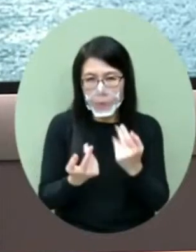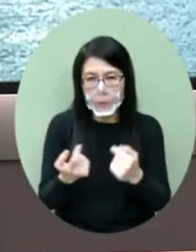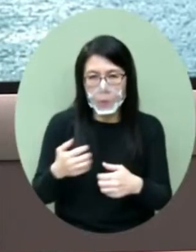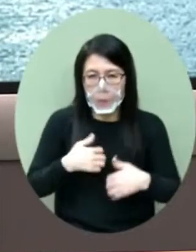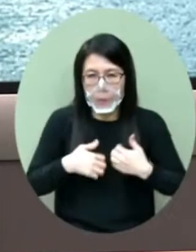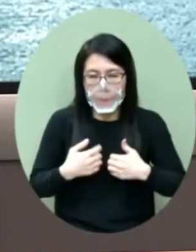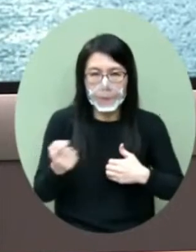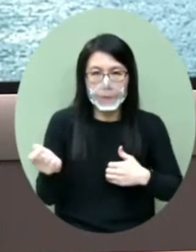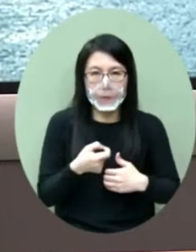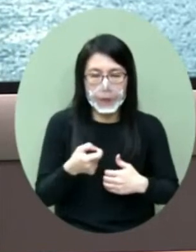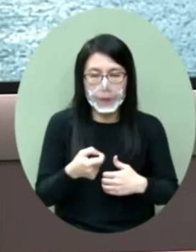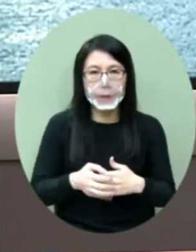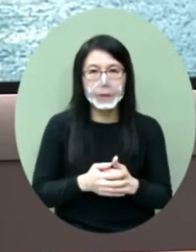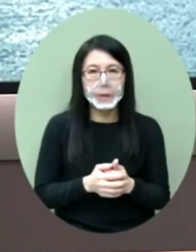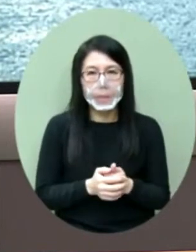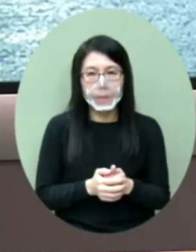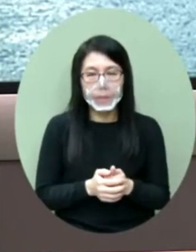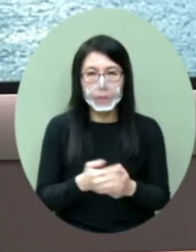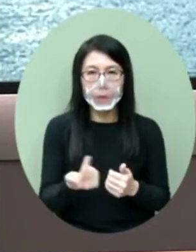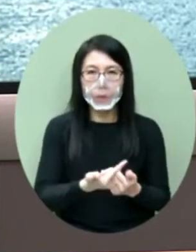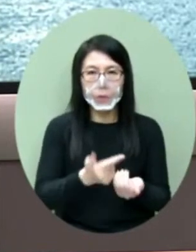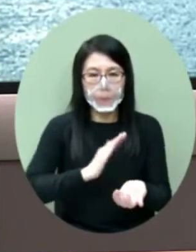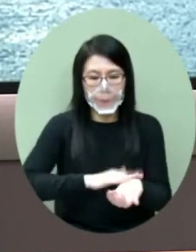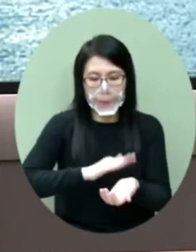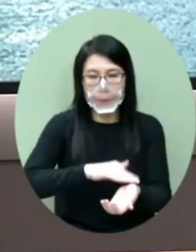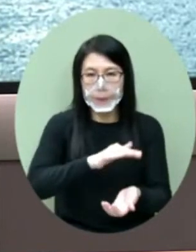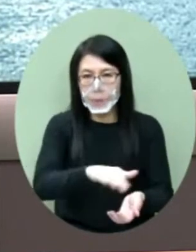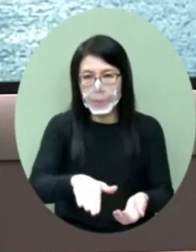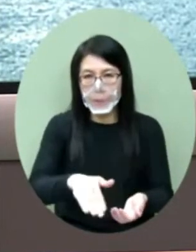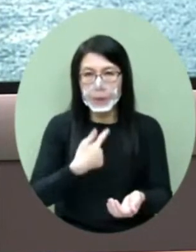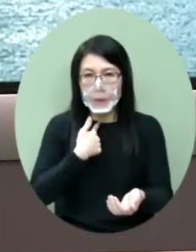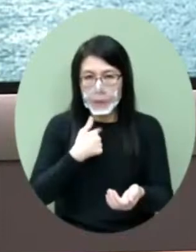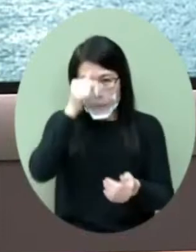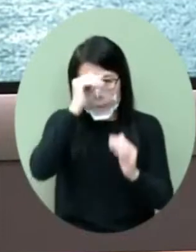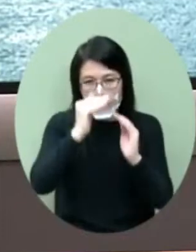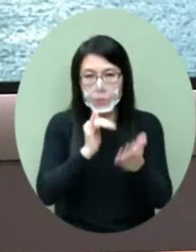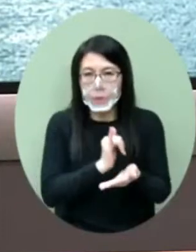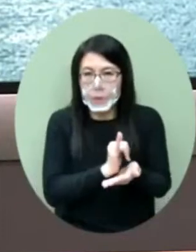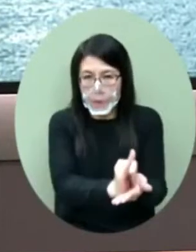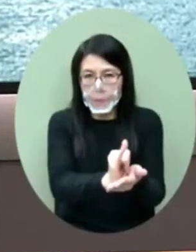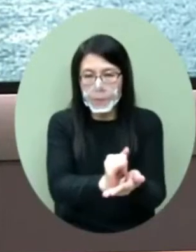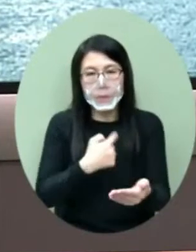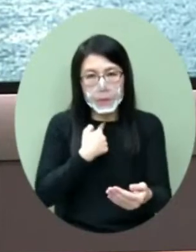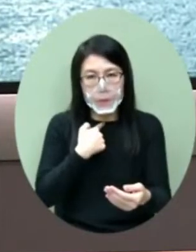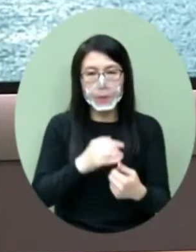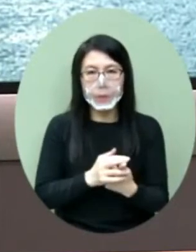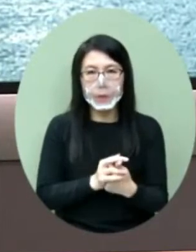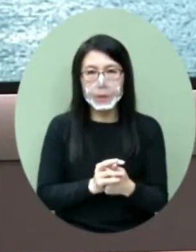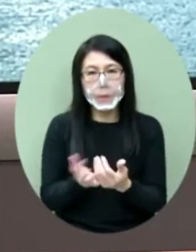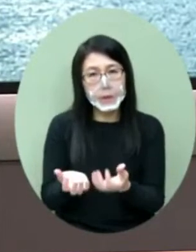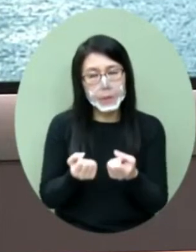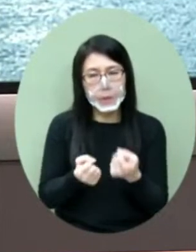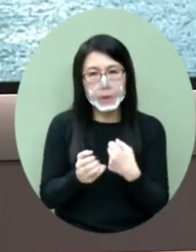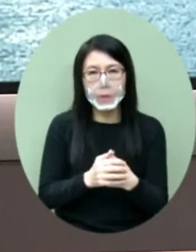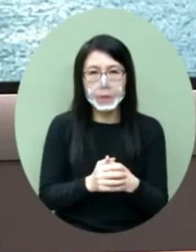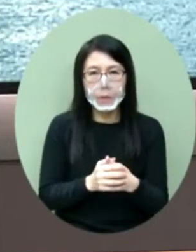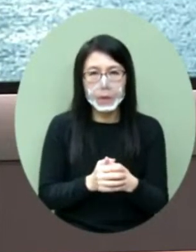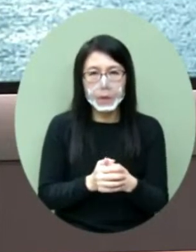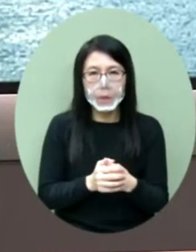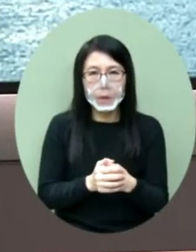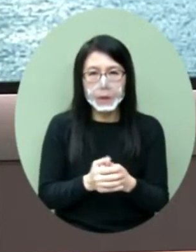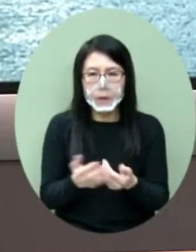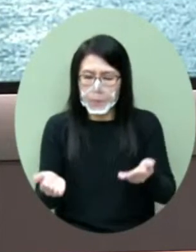you understand that at the start of the fifth wave, it came very suddenly and very quickly. There were a large number